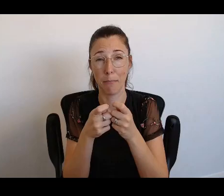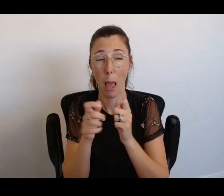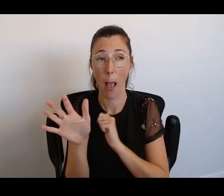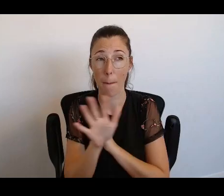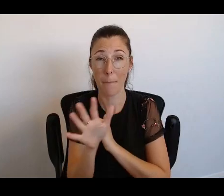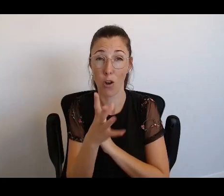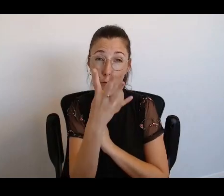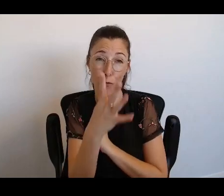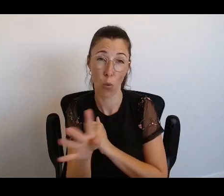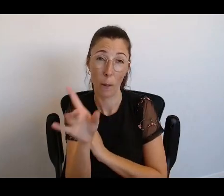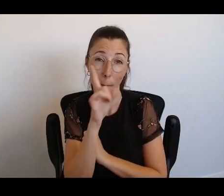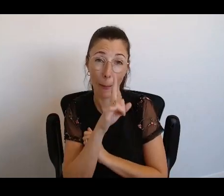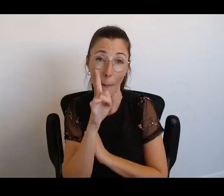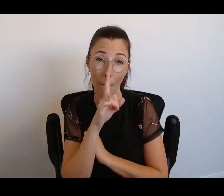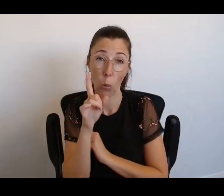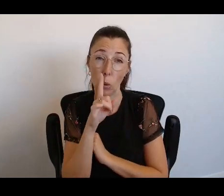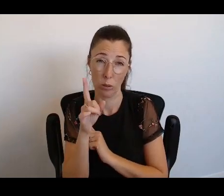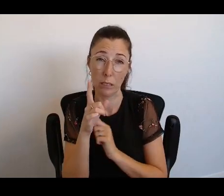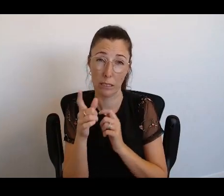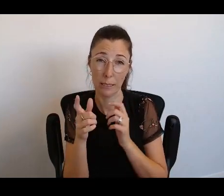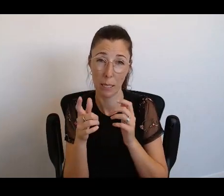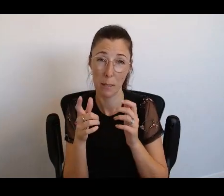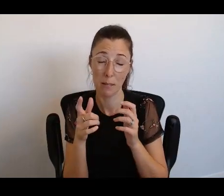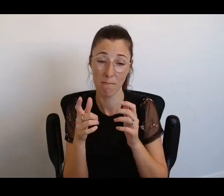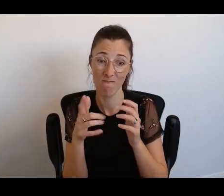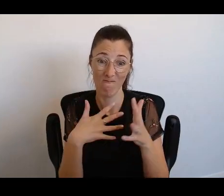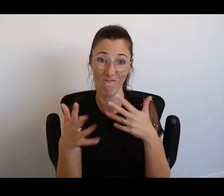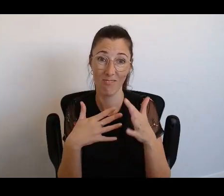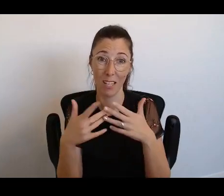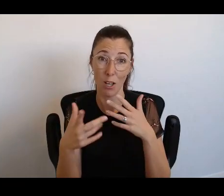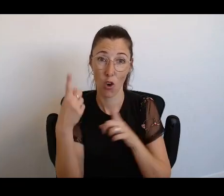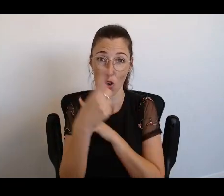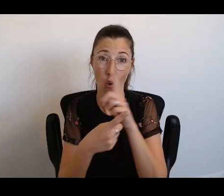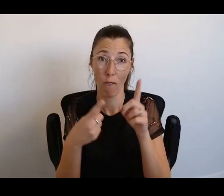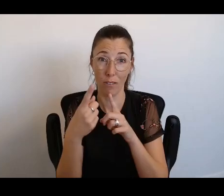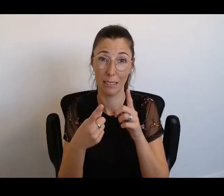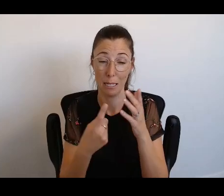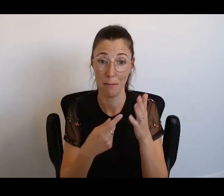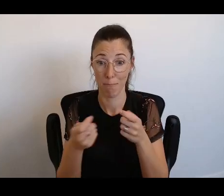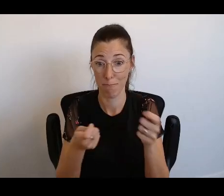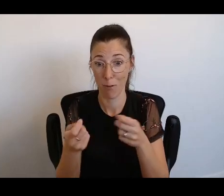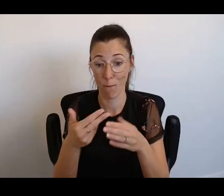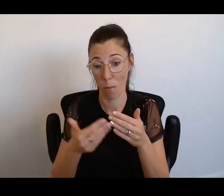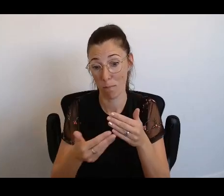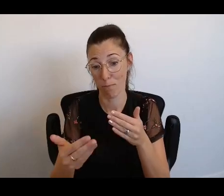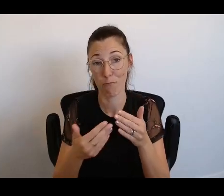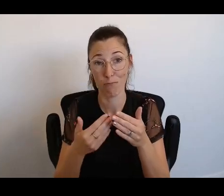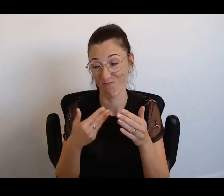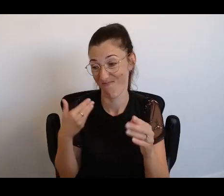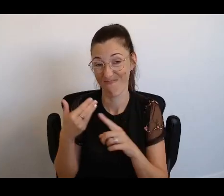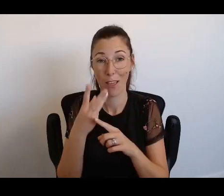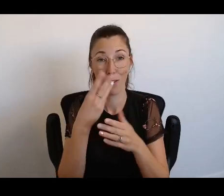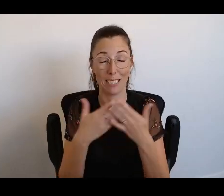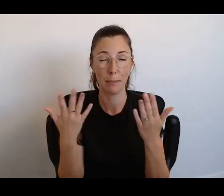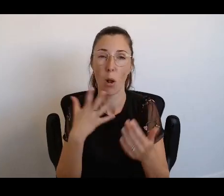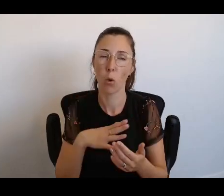this conference happen over the last 3 days, but there's just some special shout outs I want to do for people who are behind the scenes that you